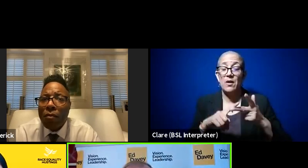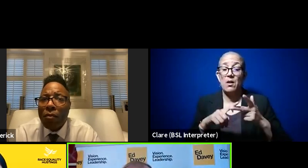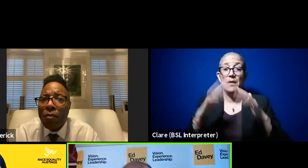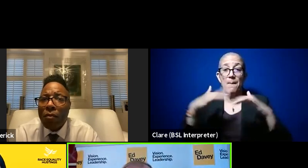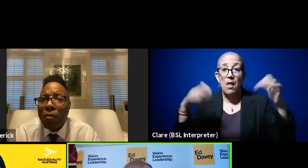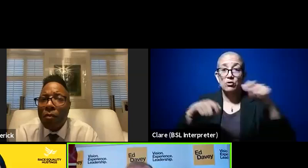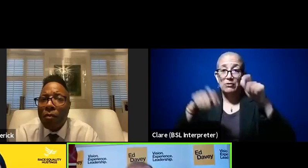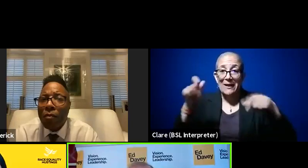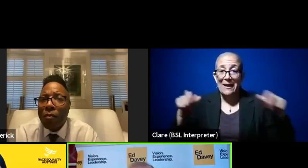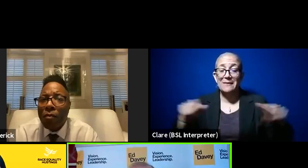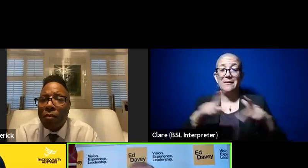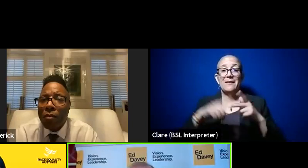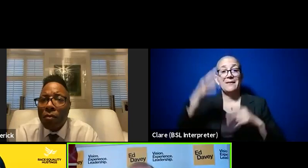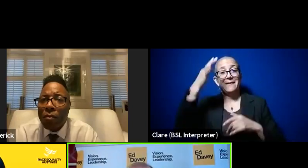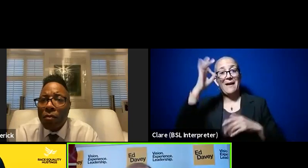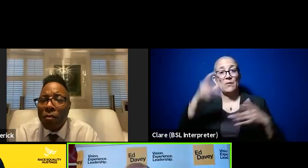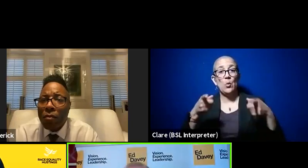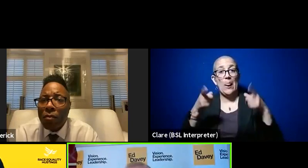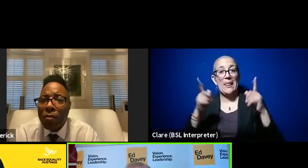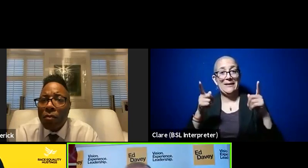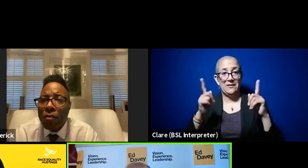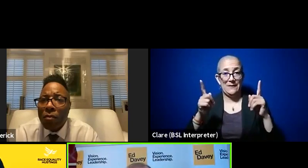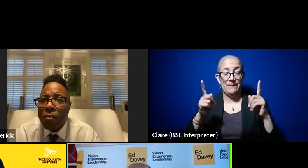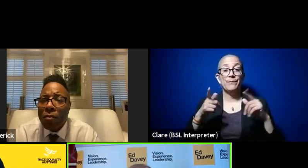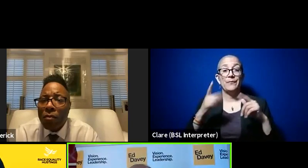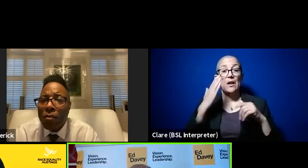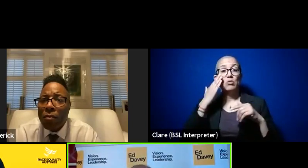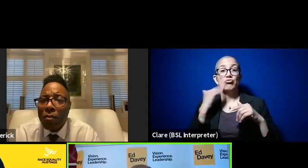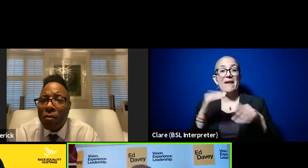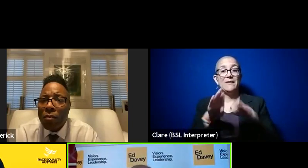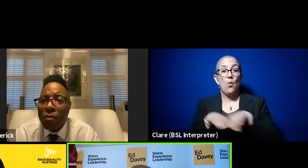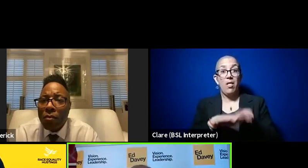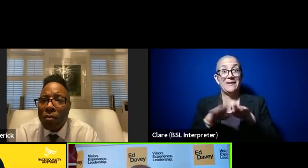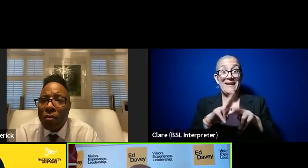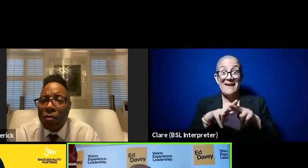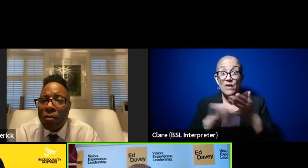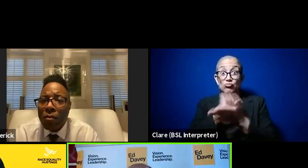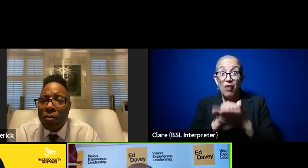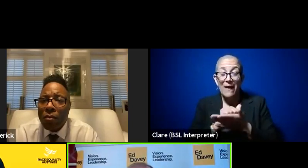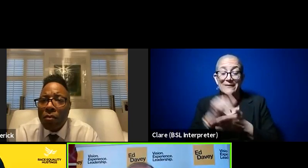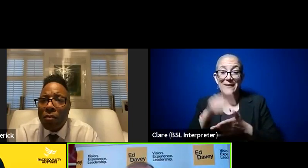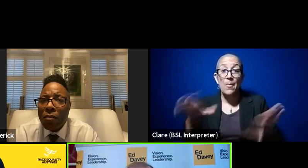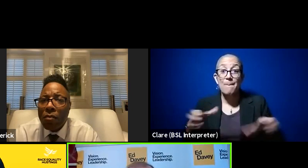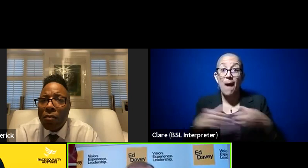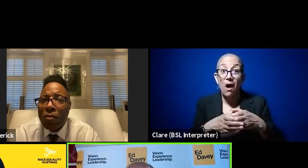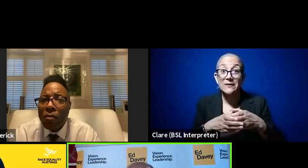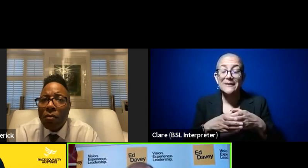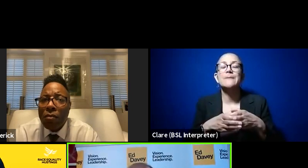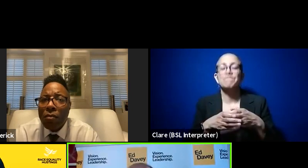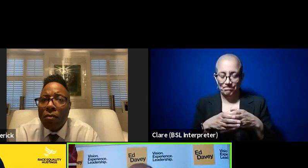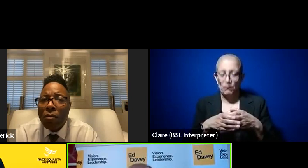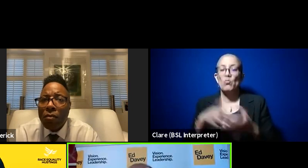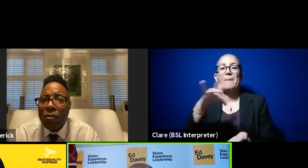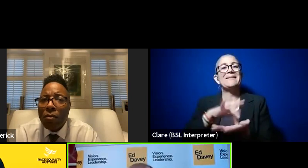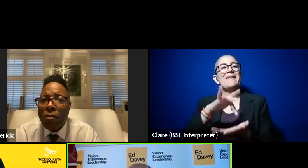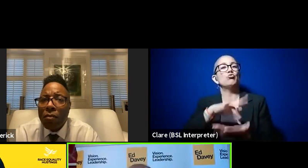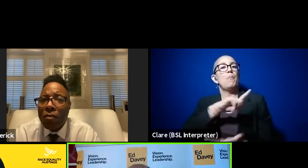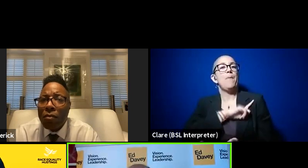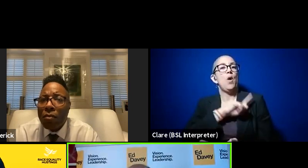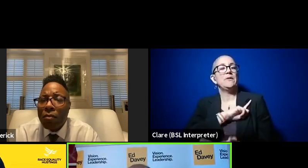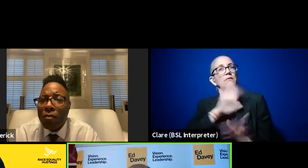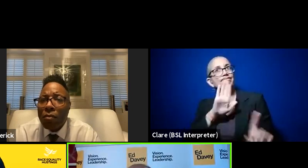council leaders. And getting race equality right in our party will be a central purpose of